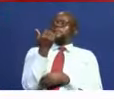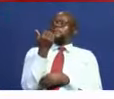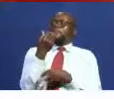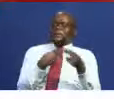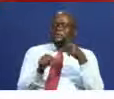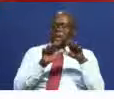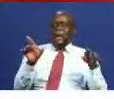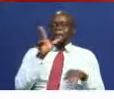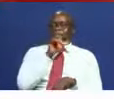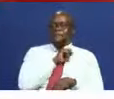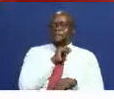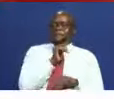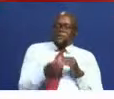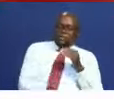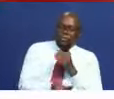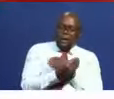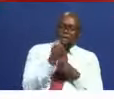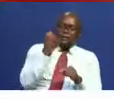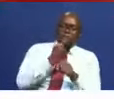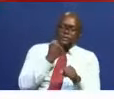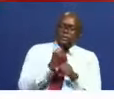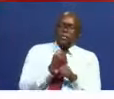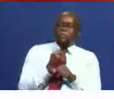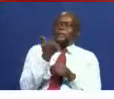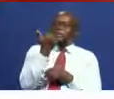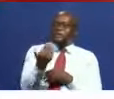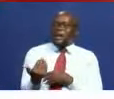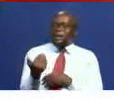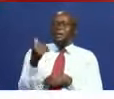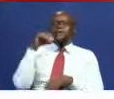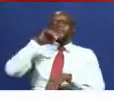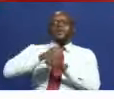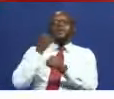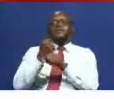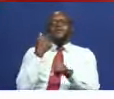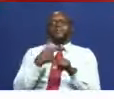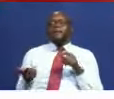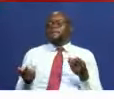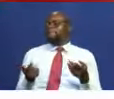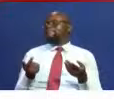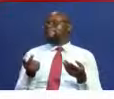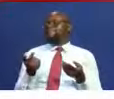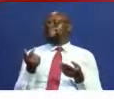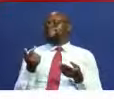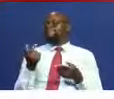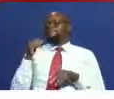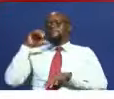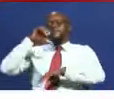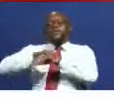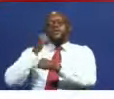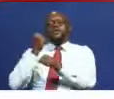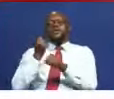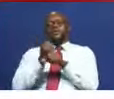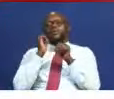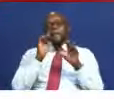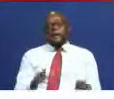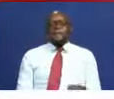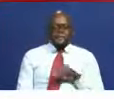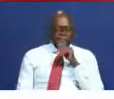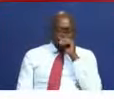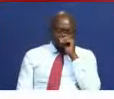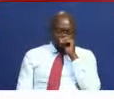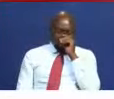sold piece of land to bribe for their jobs, for their children to get jobs, and they've not been able to be employed.